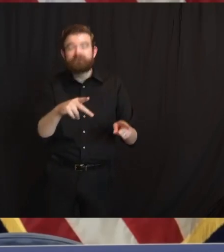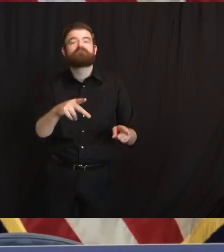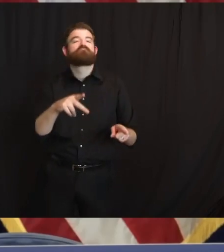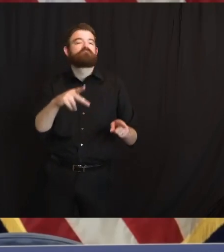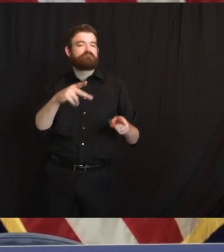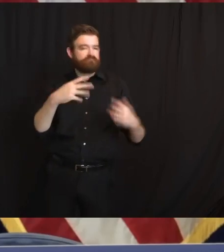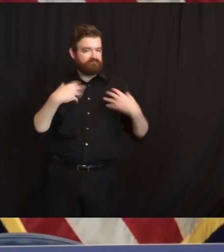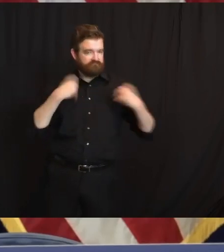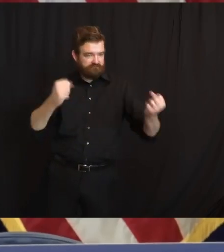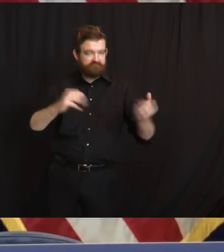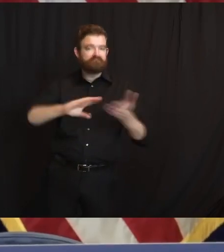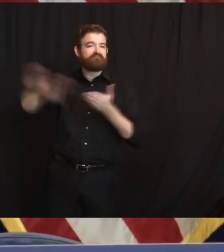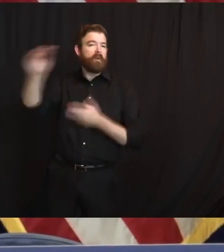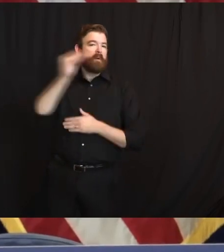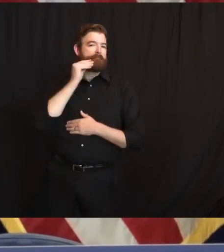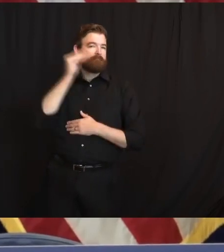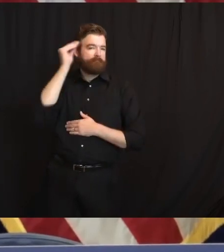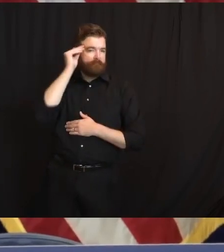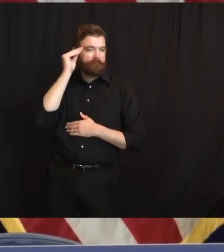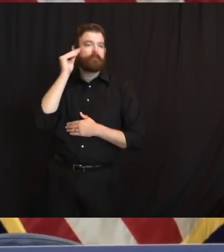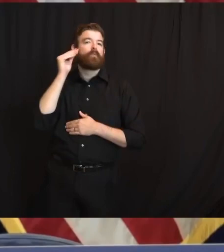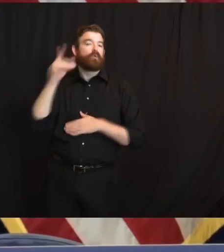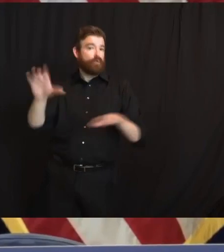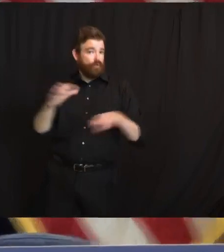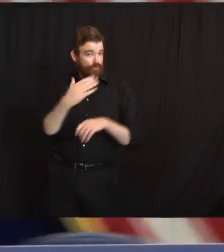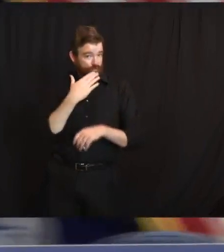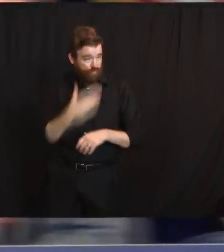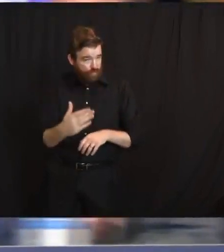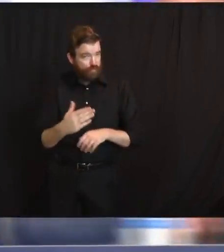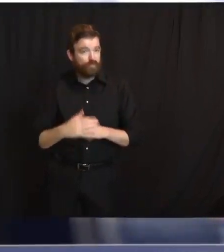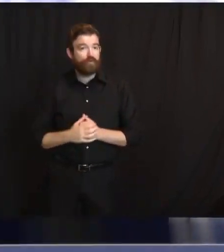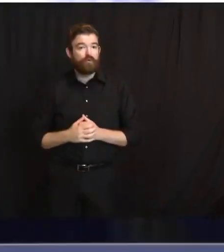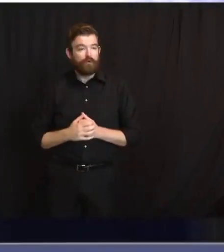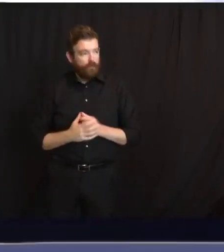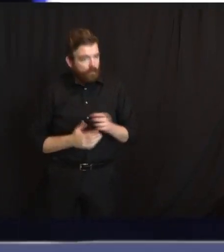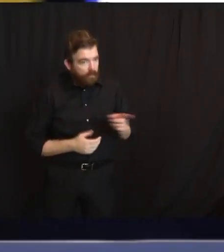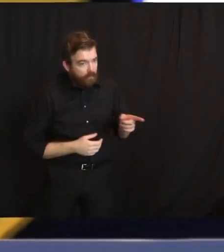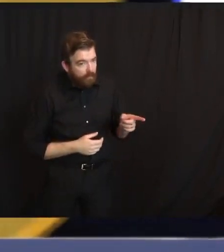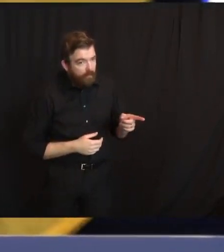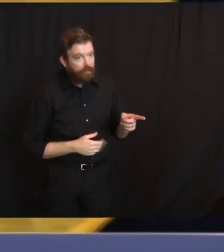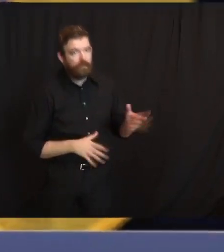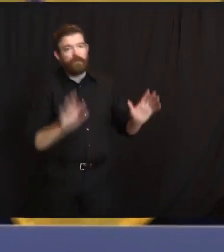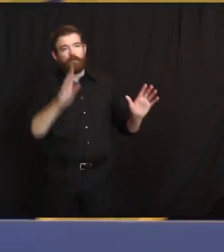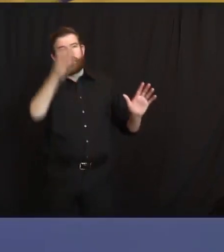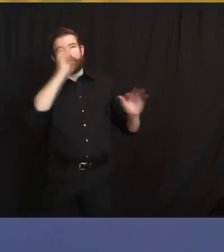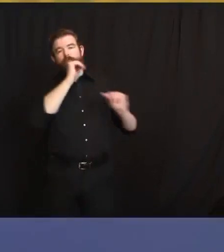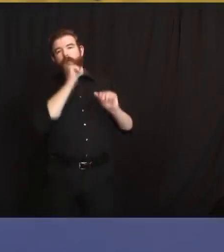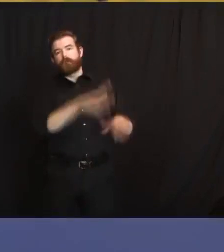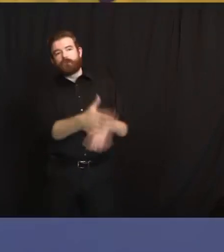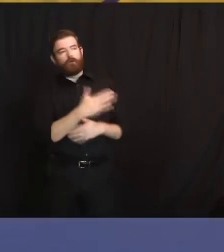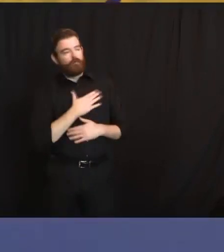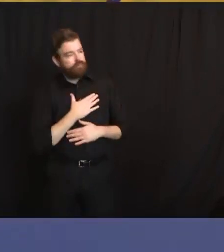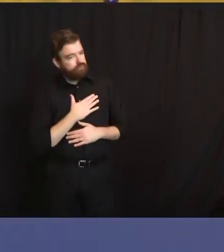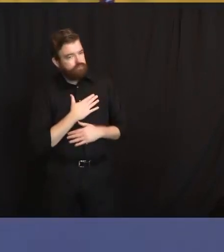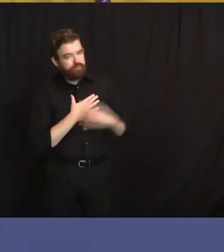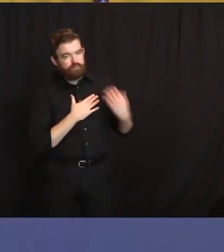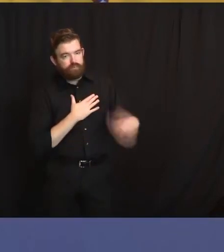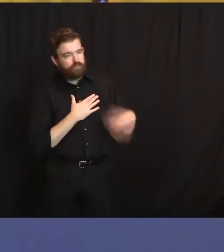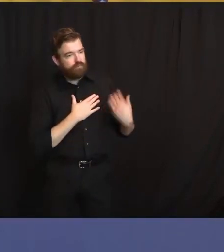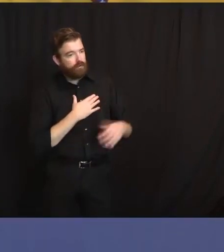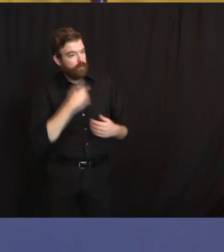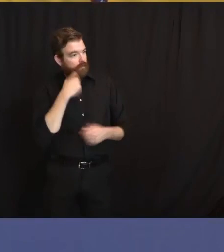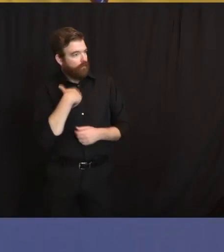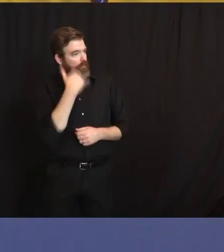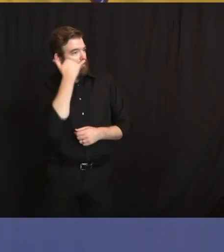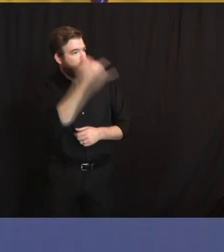well, and that's all I got, Gov. Amazing. God bless that guy. I had, as I mentioned, a great conversation with him, so please give him our